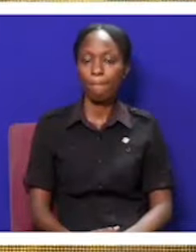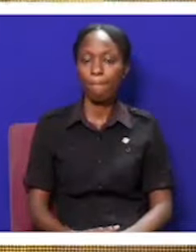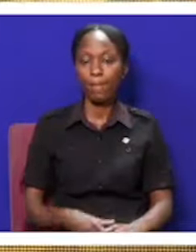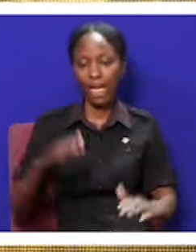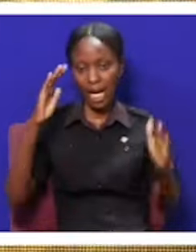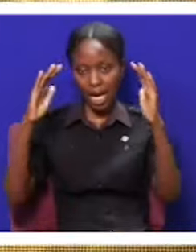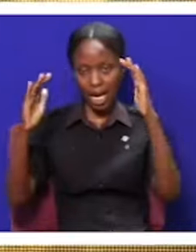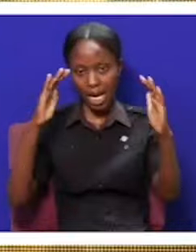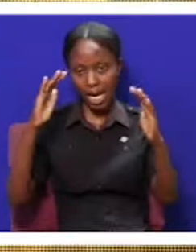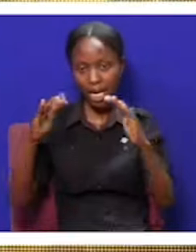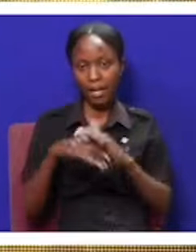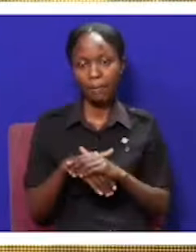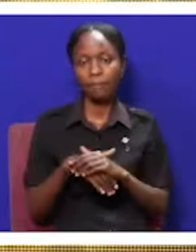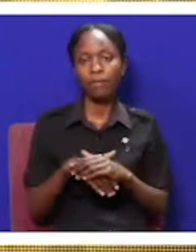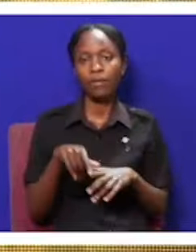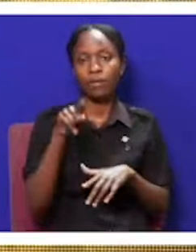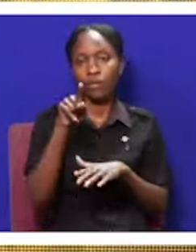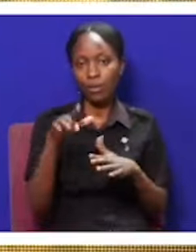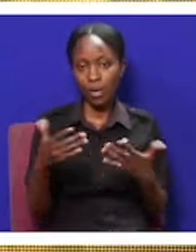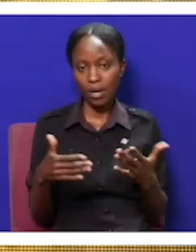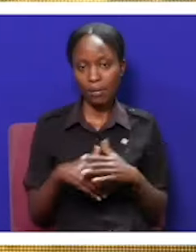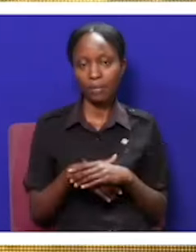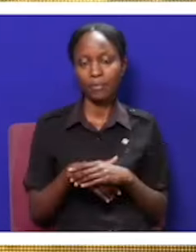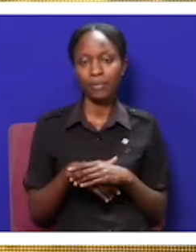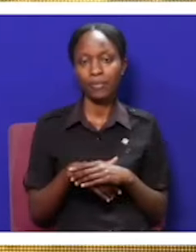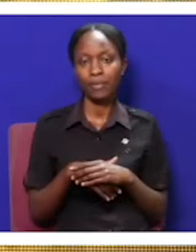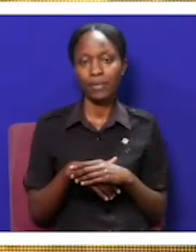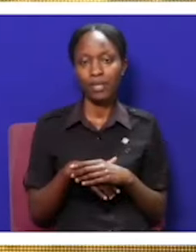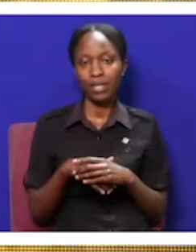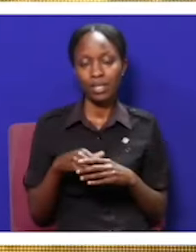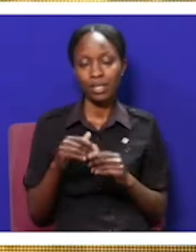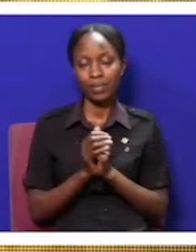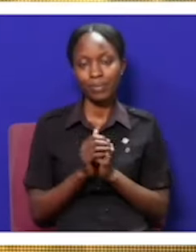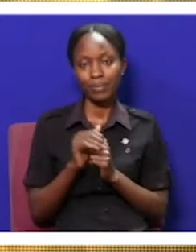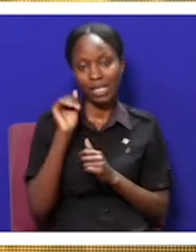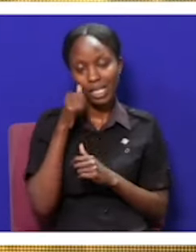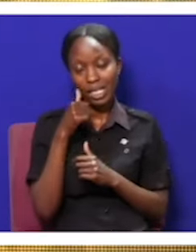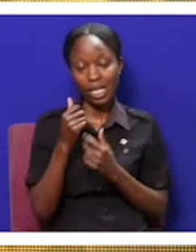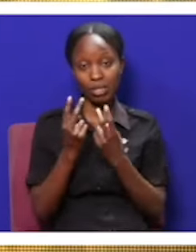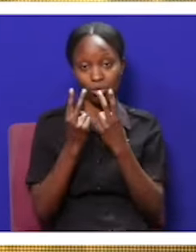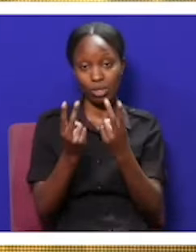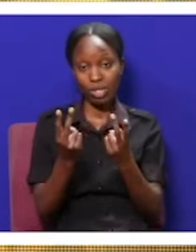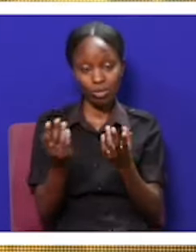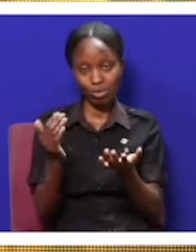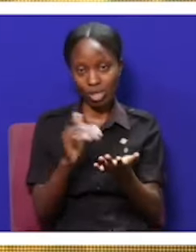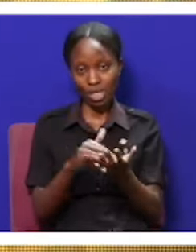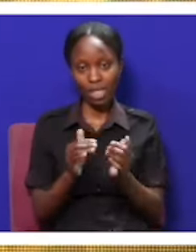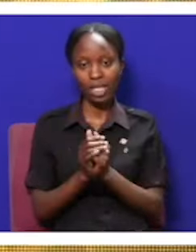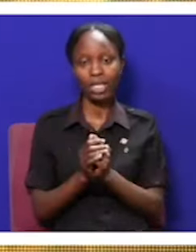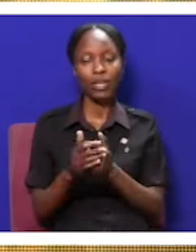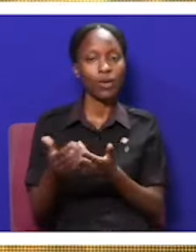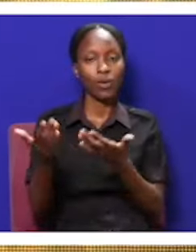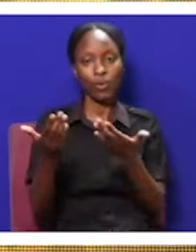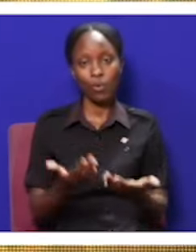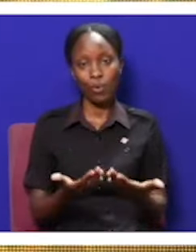Hi guys, have you been? It's so nice to have you again, and welcome